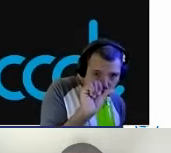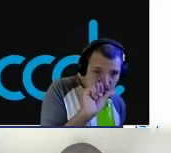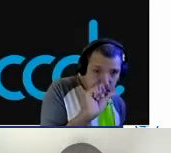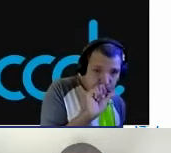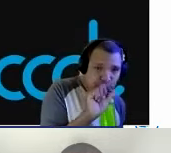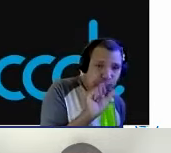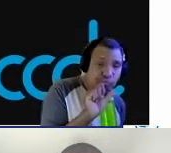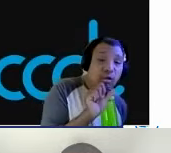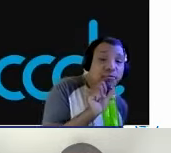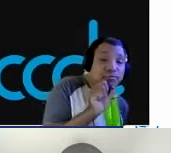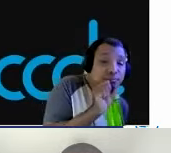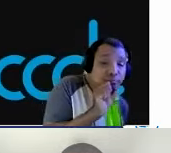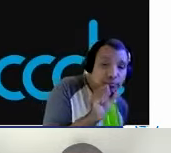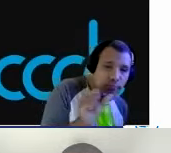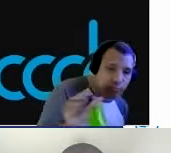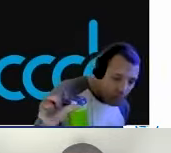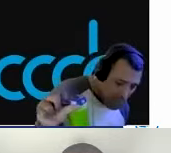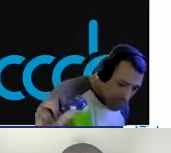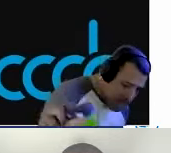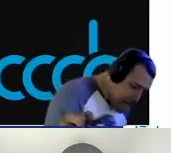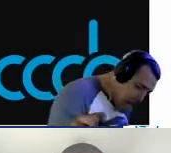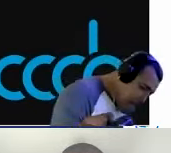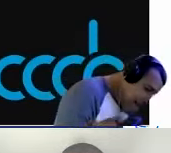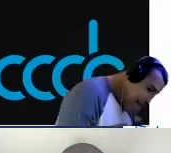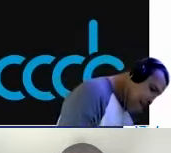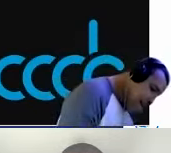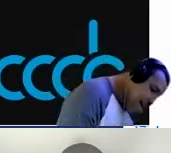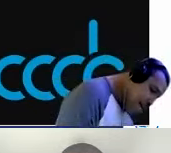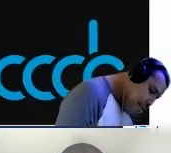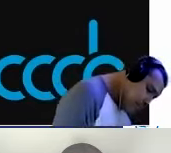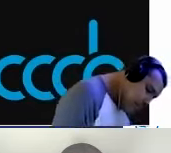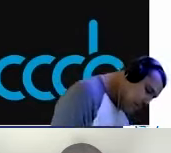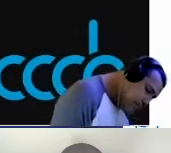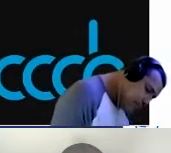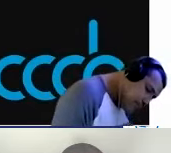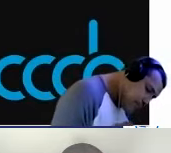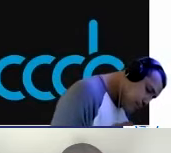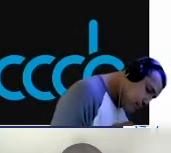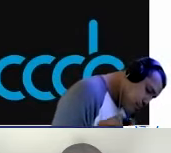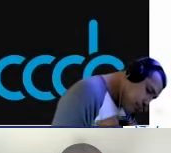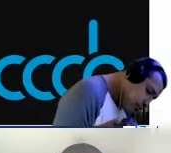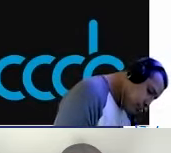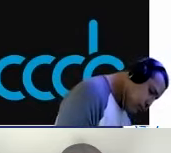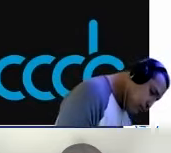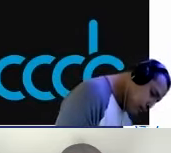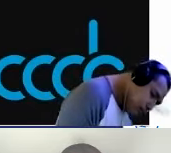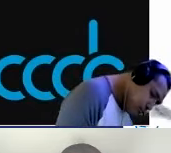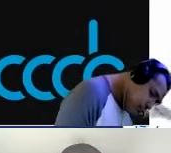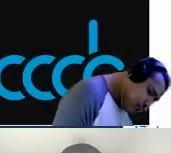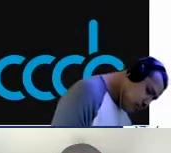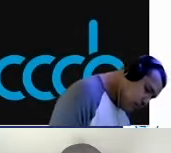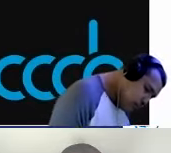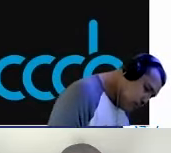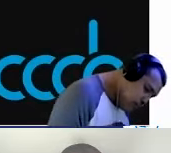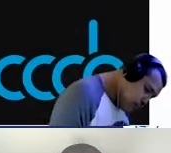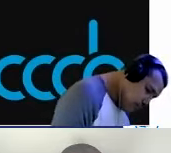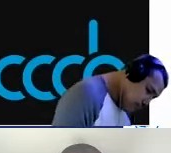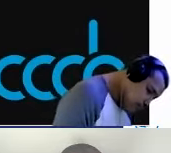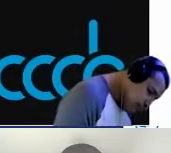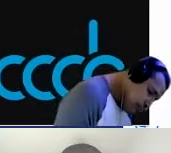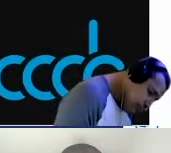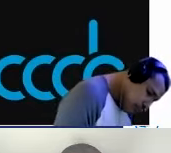timely access to prenatal resources, that we're identifying them early in their pregnancy and making sure that they're getting the support they need. And we